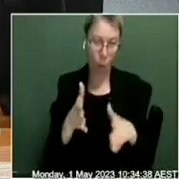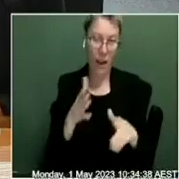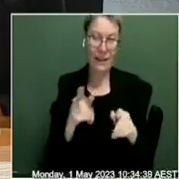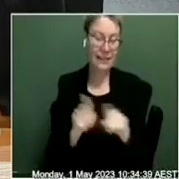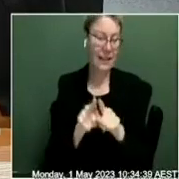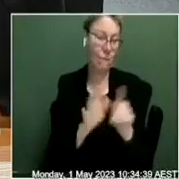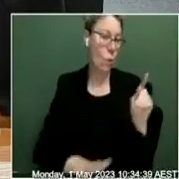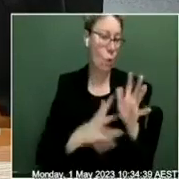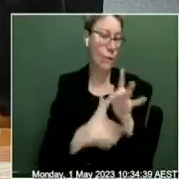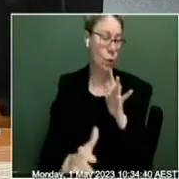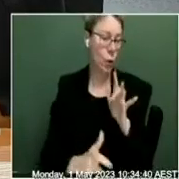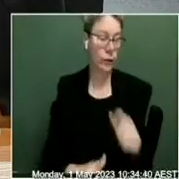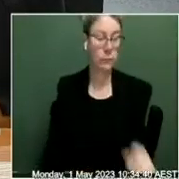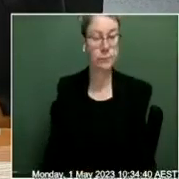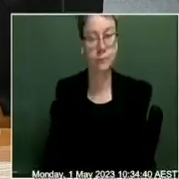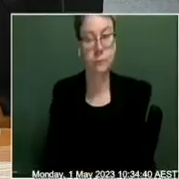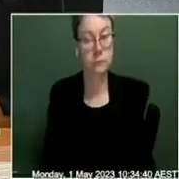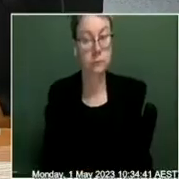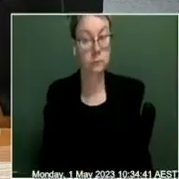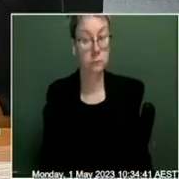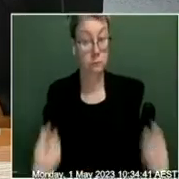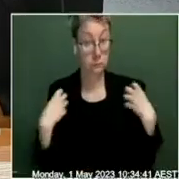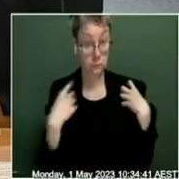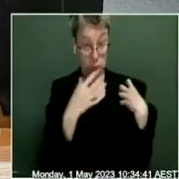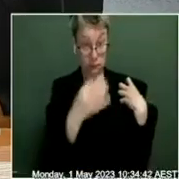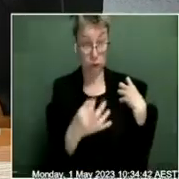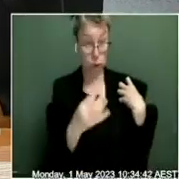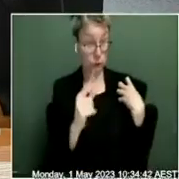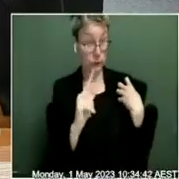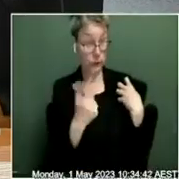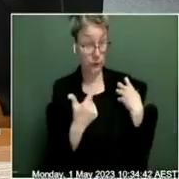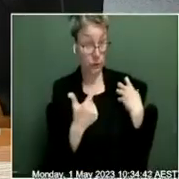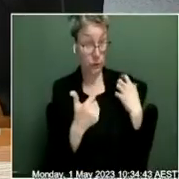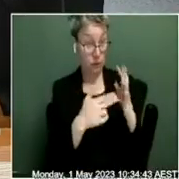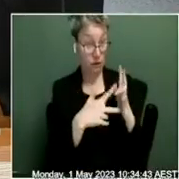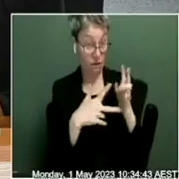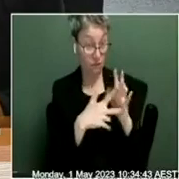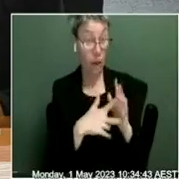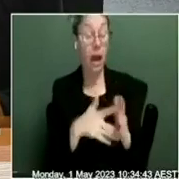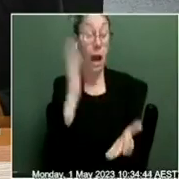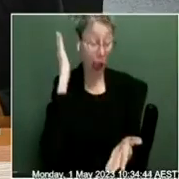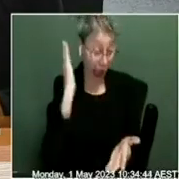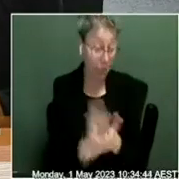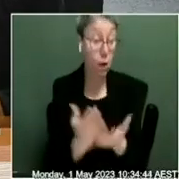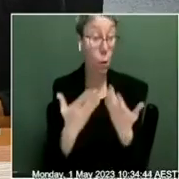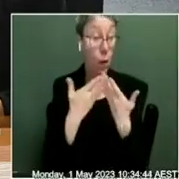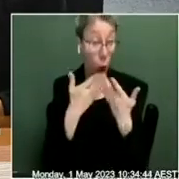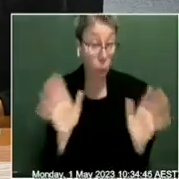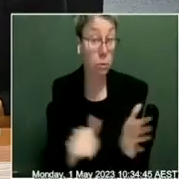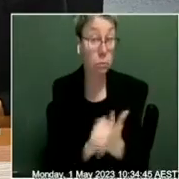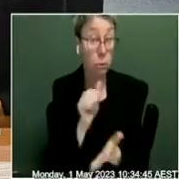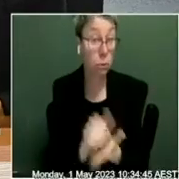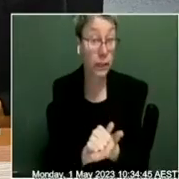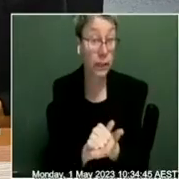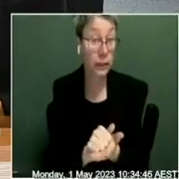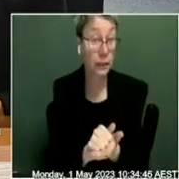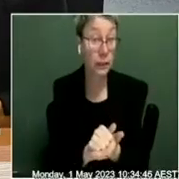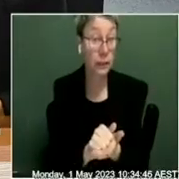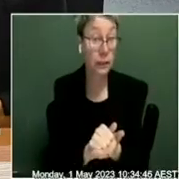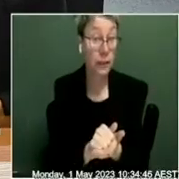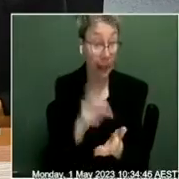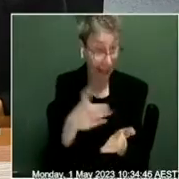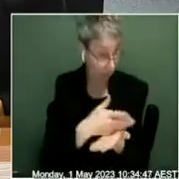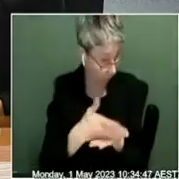sites have taken a lot longer to get going. That's right. There's been agreement that the statewide model will be established alongside the trial site,